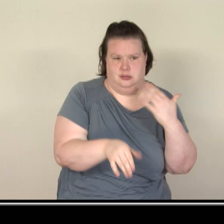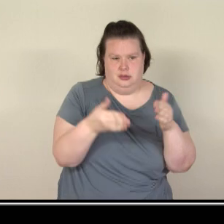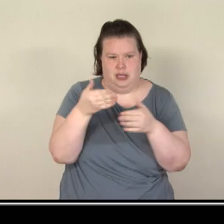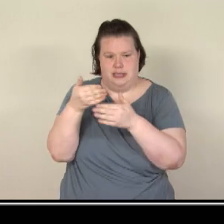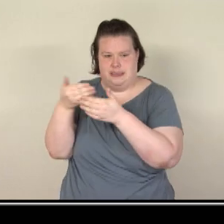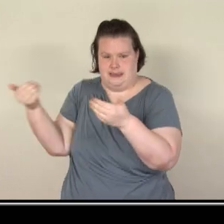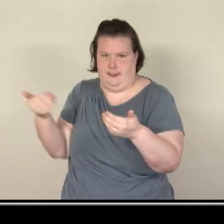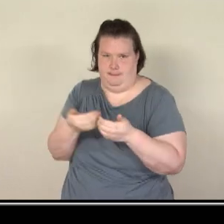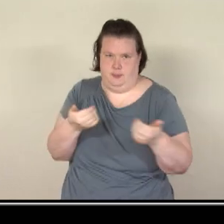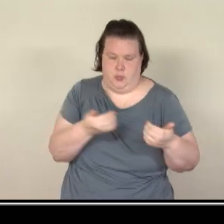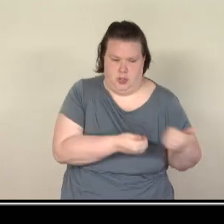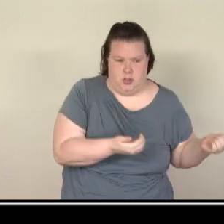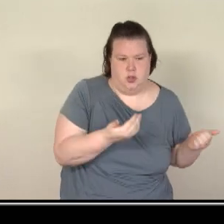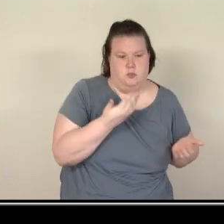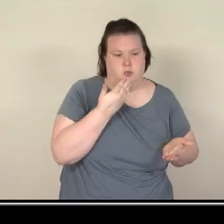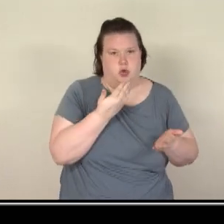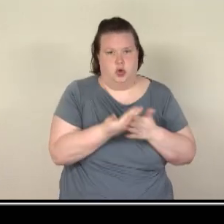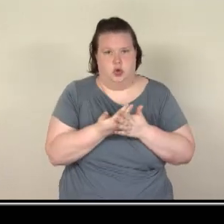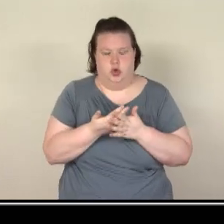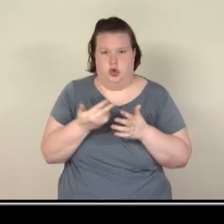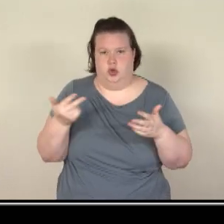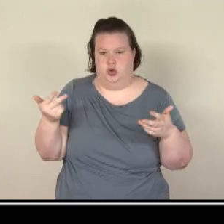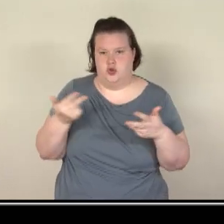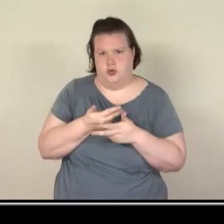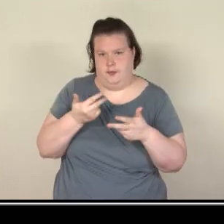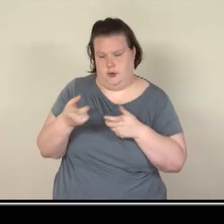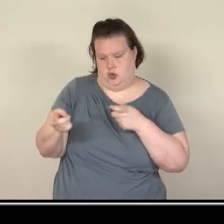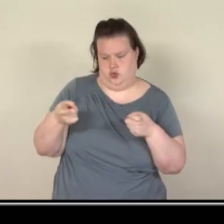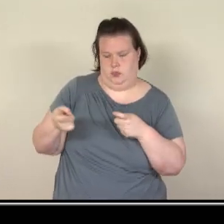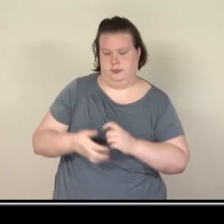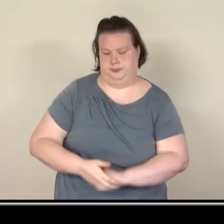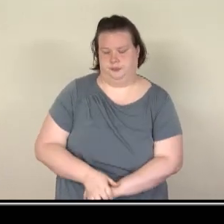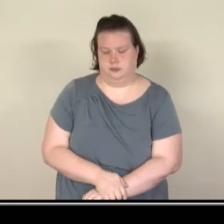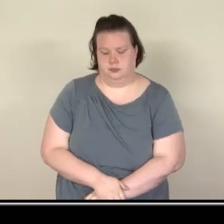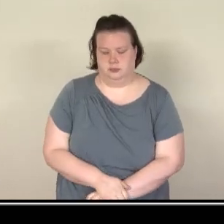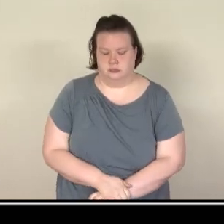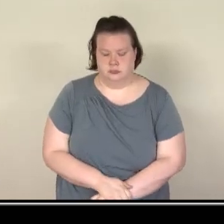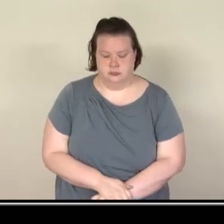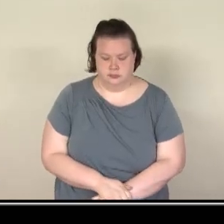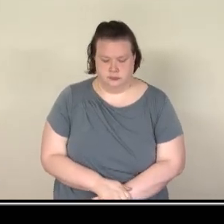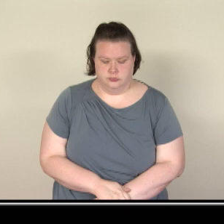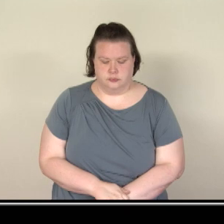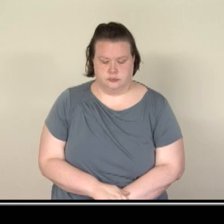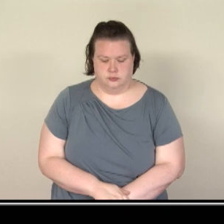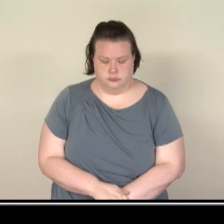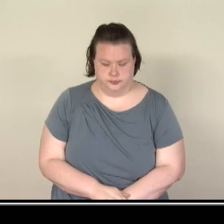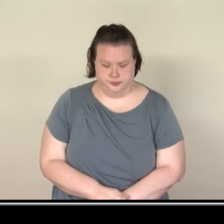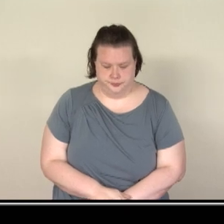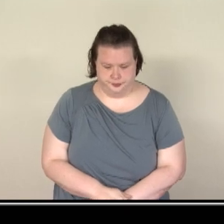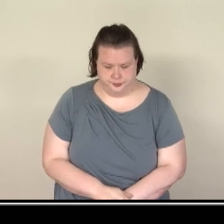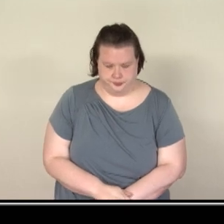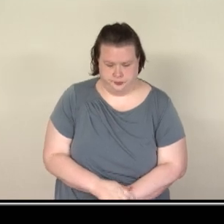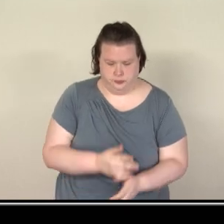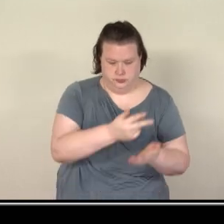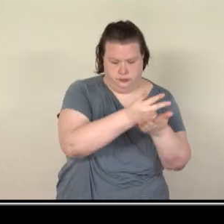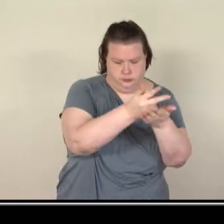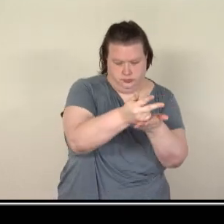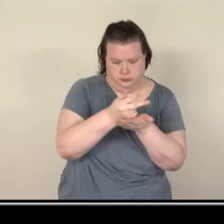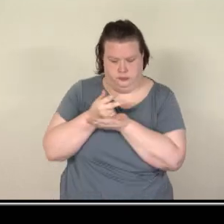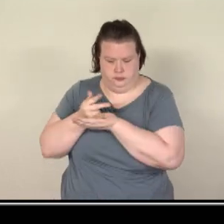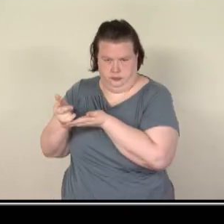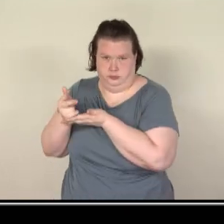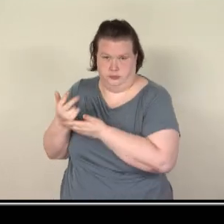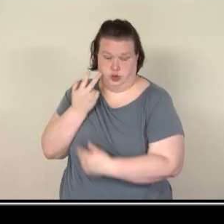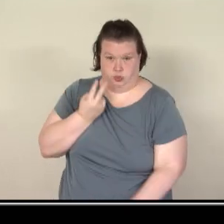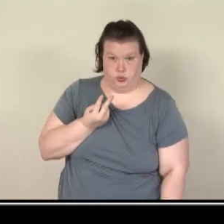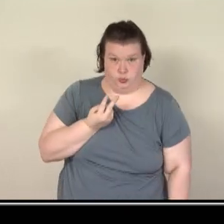to make sure we're having good traffic control across the site. And then you'll see the 2 dedicated parking lots. If you're familiar